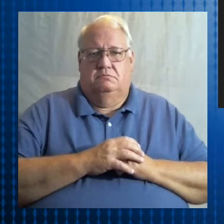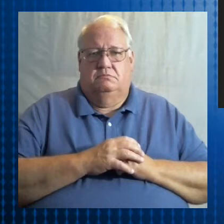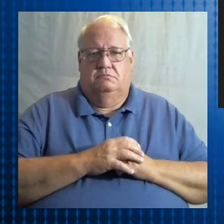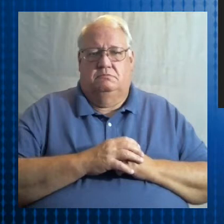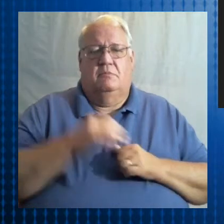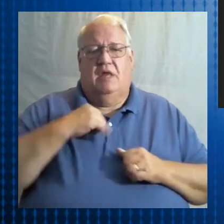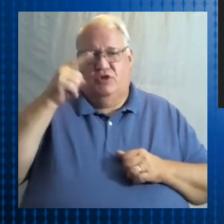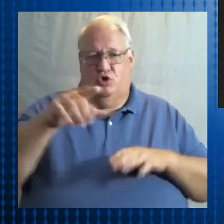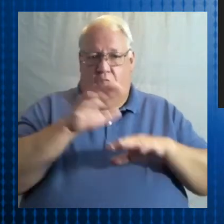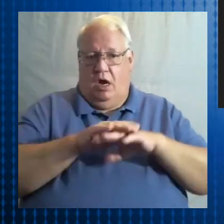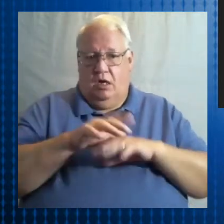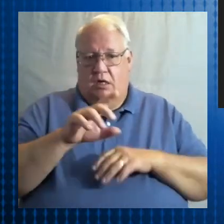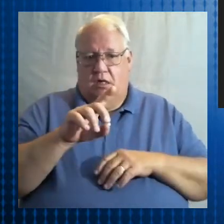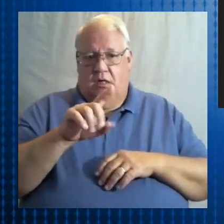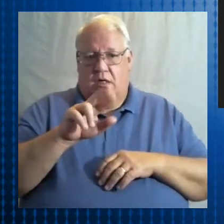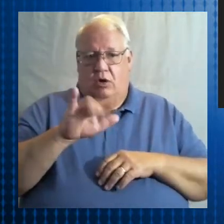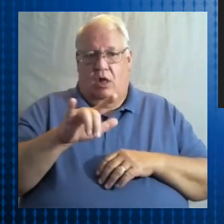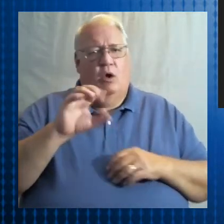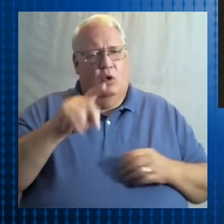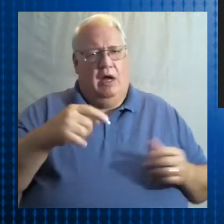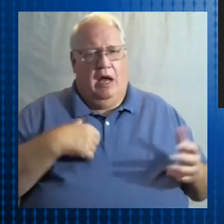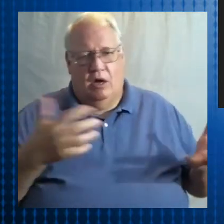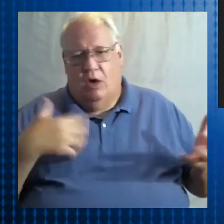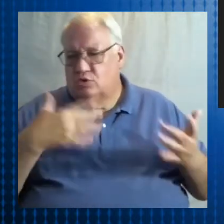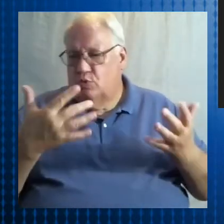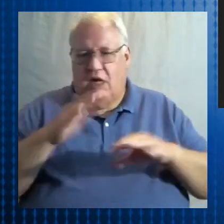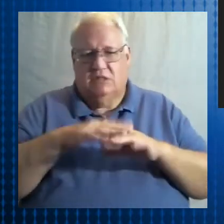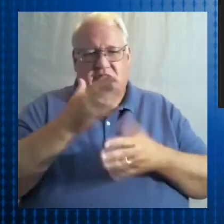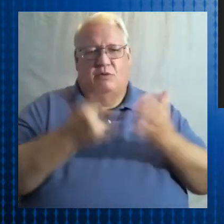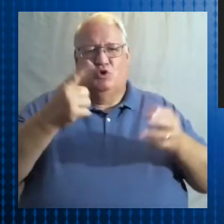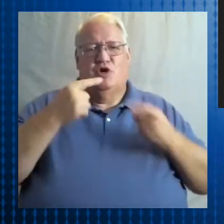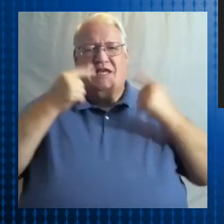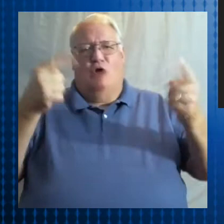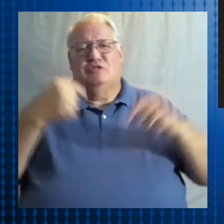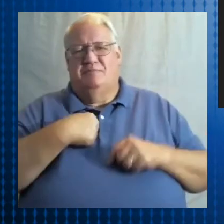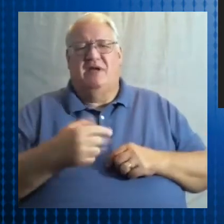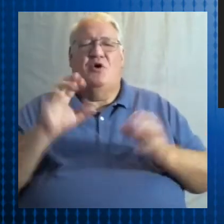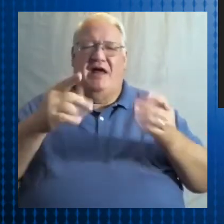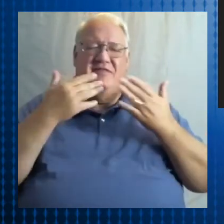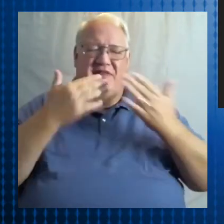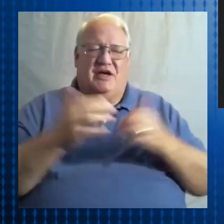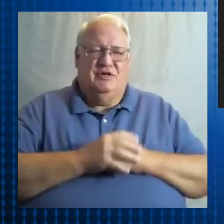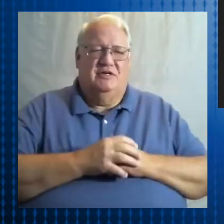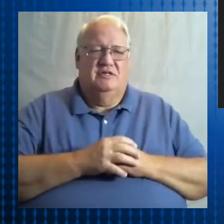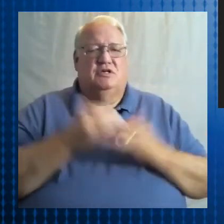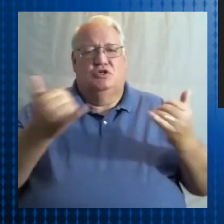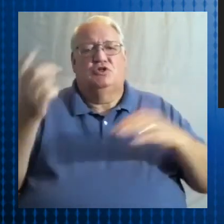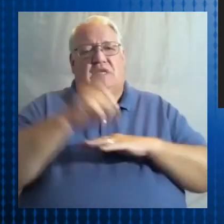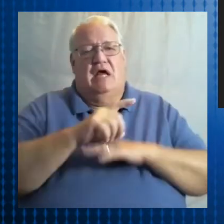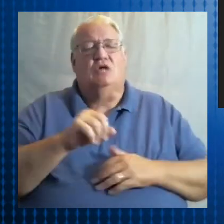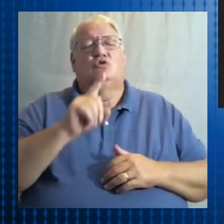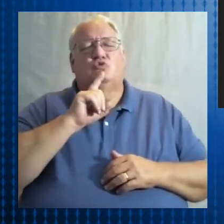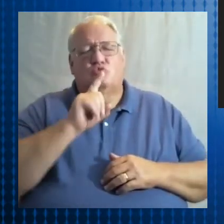I think you're on, Daryl. Okay, guess I was waiting on somebody to announce me. Thank you. Today, it is